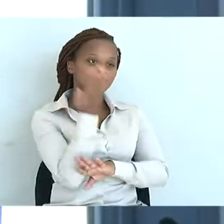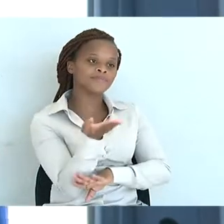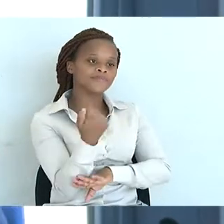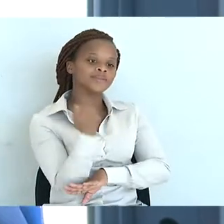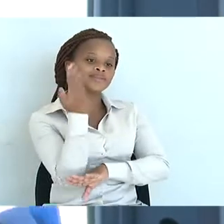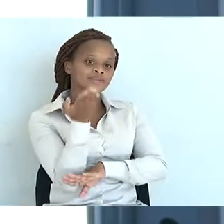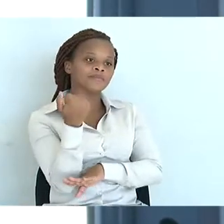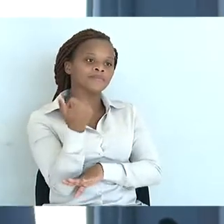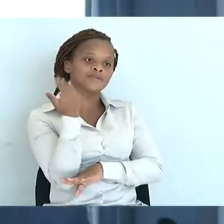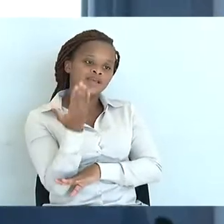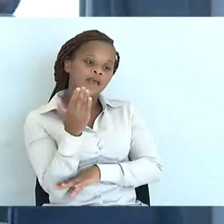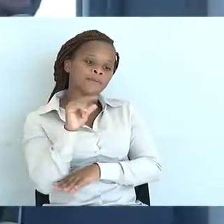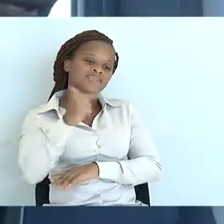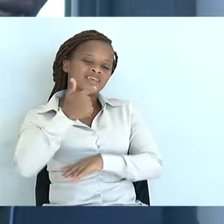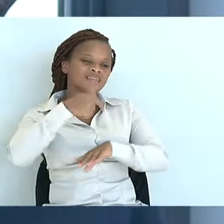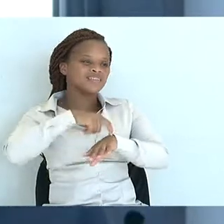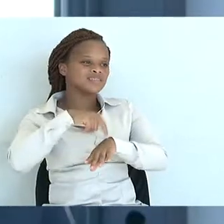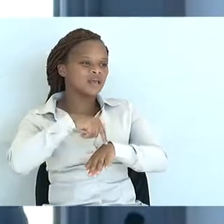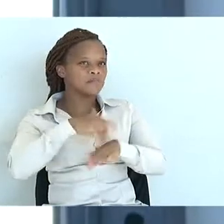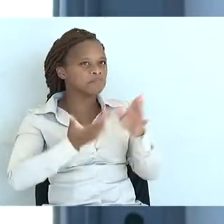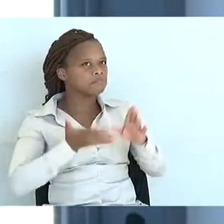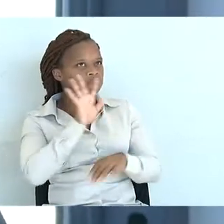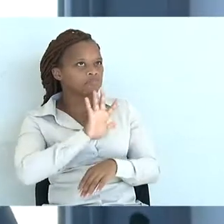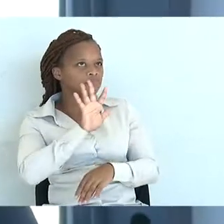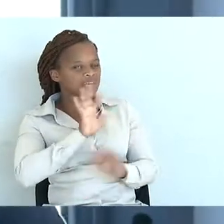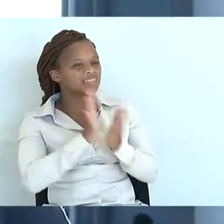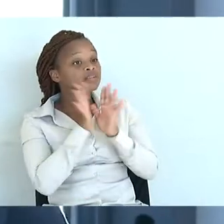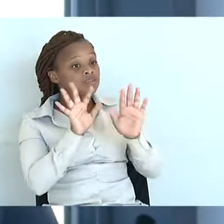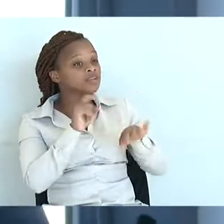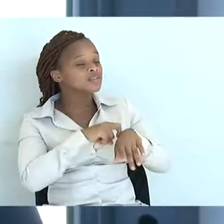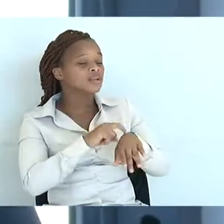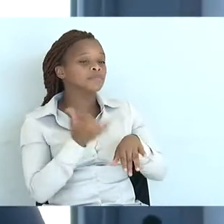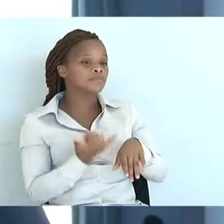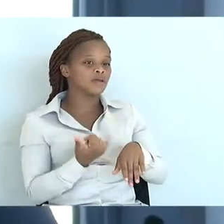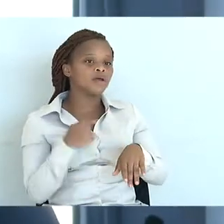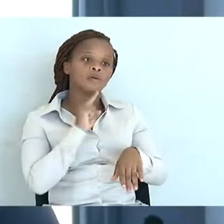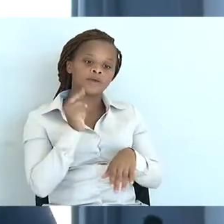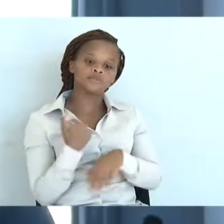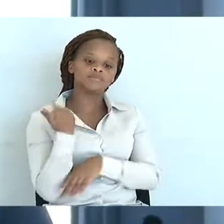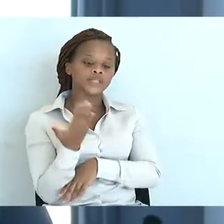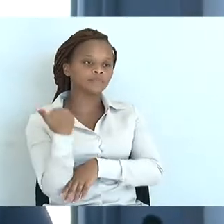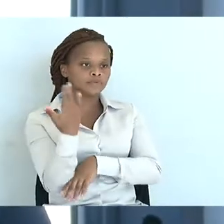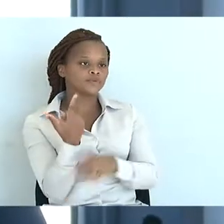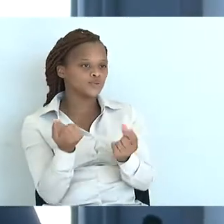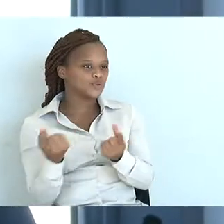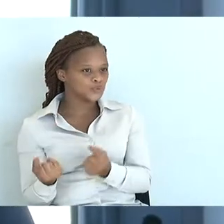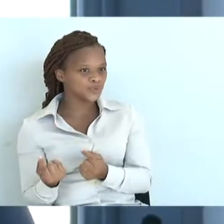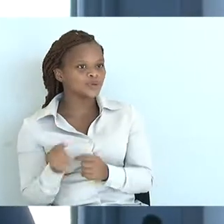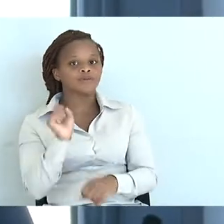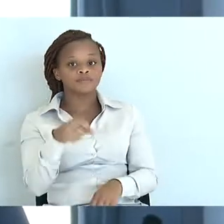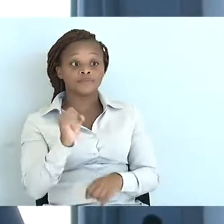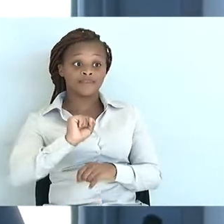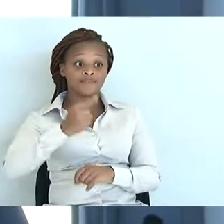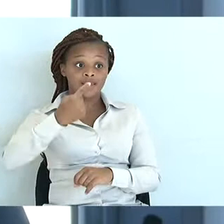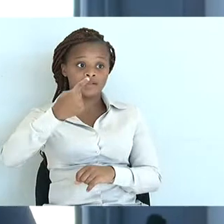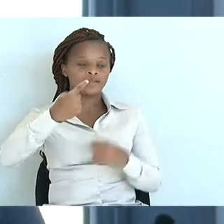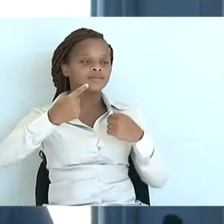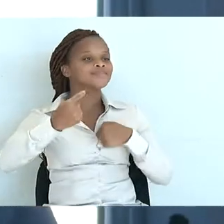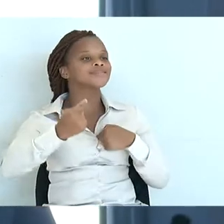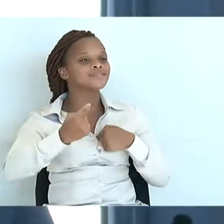keep on submitting it. The first one, we have requested long